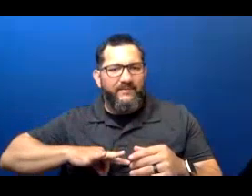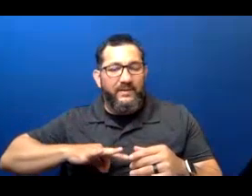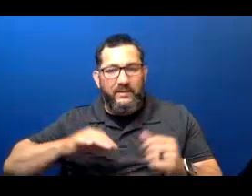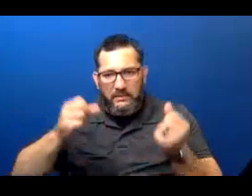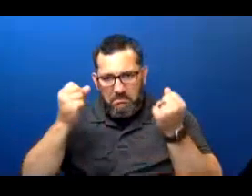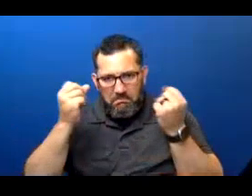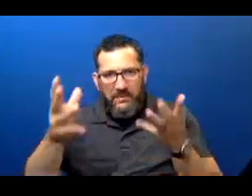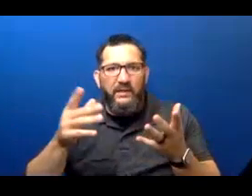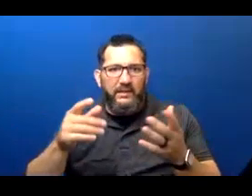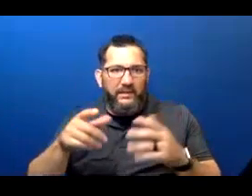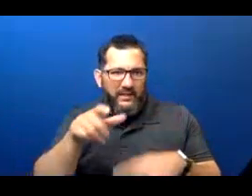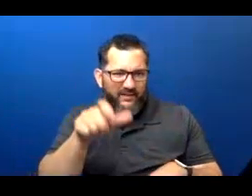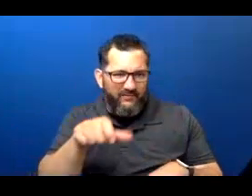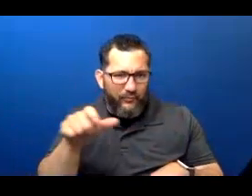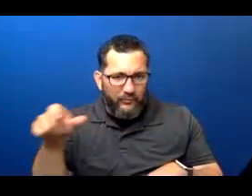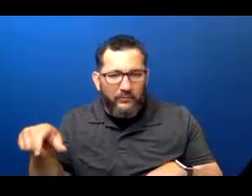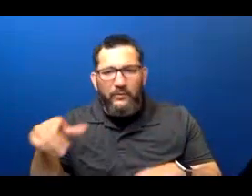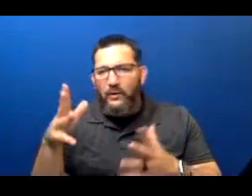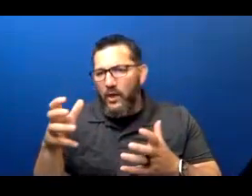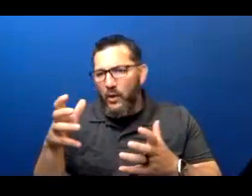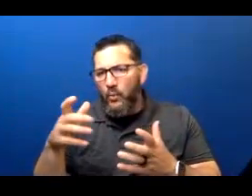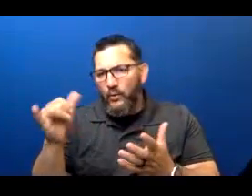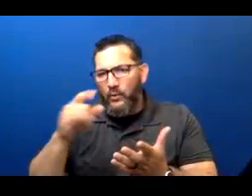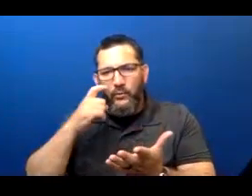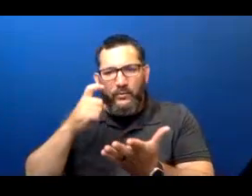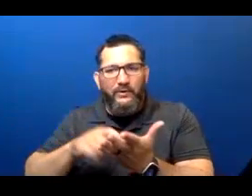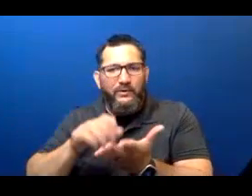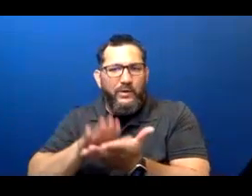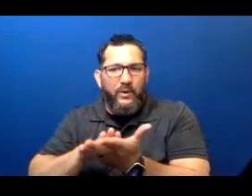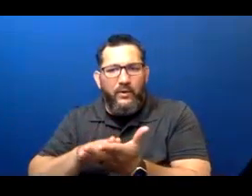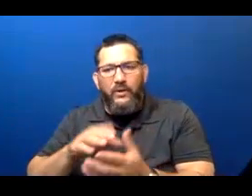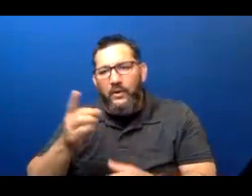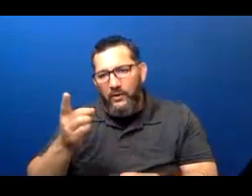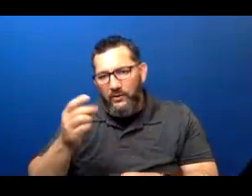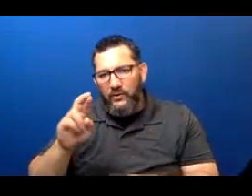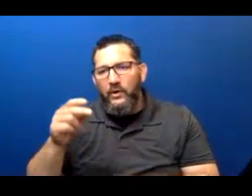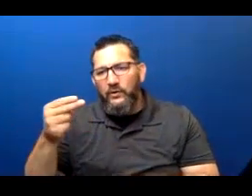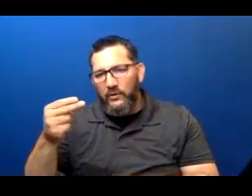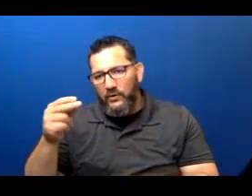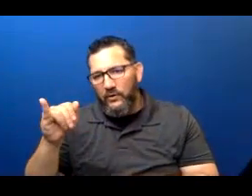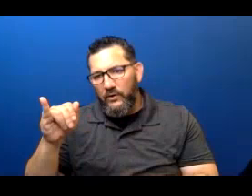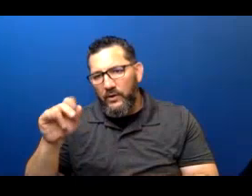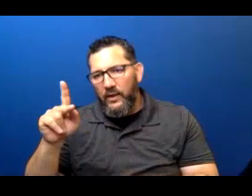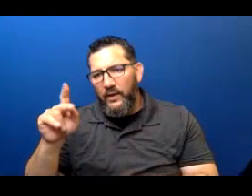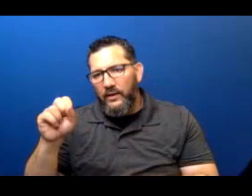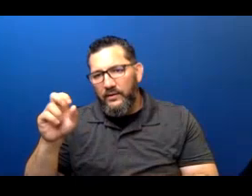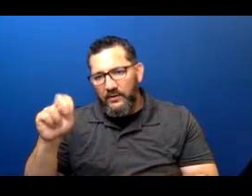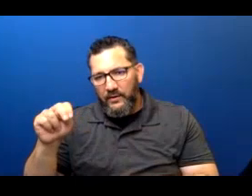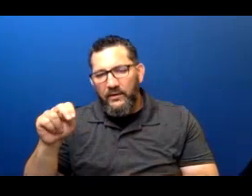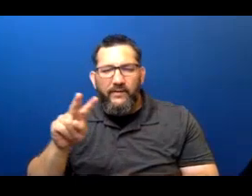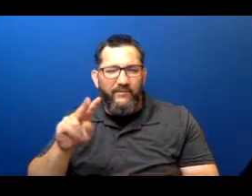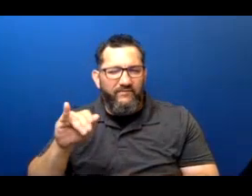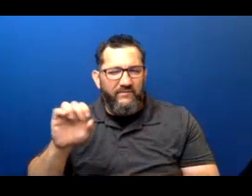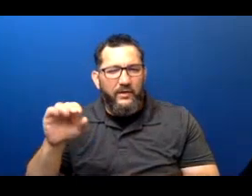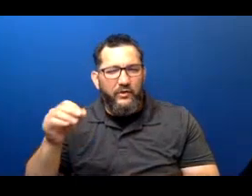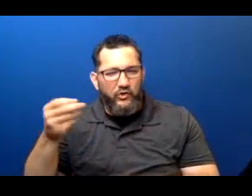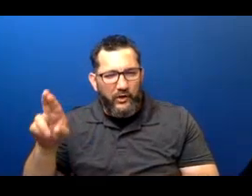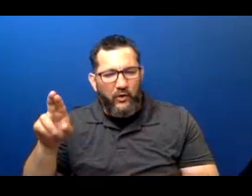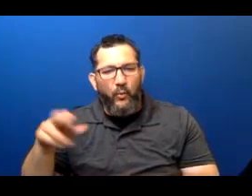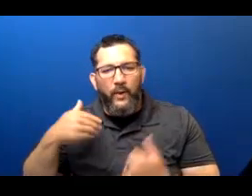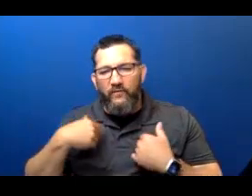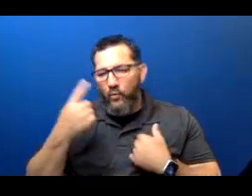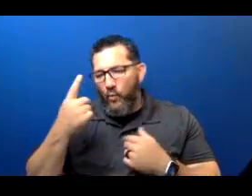many individuals. And I want to give a shout out to our Vice Chair, Dr. Hickson. We have a product that is in constant